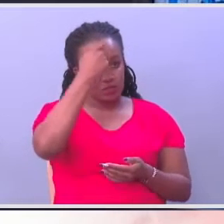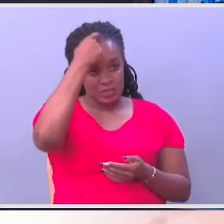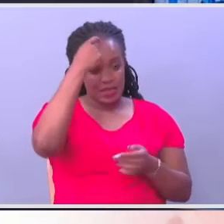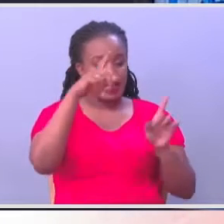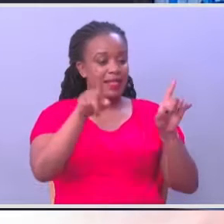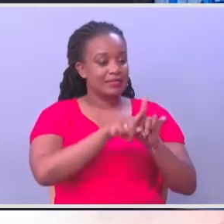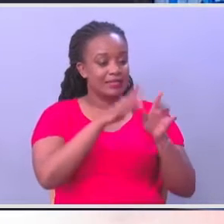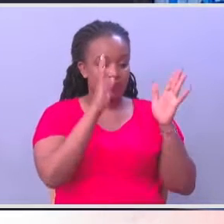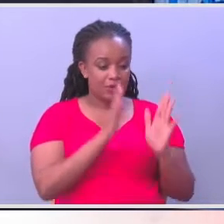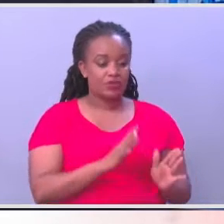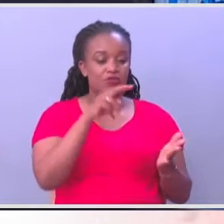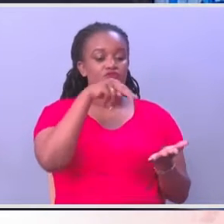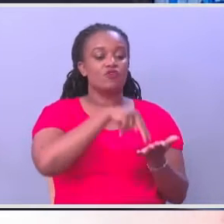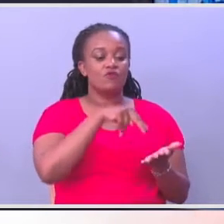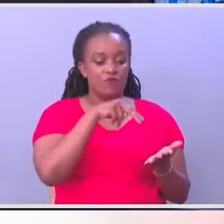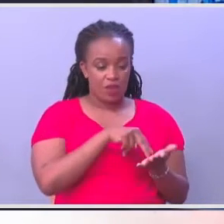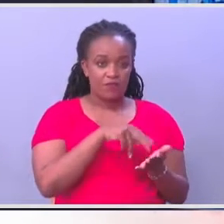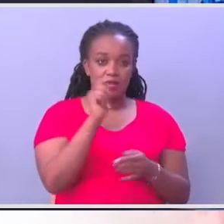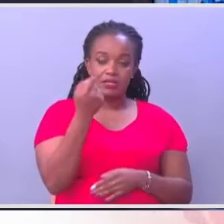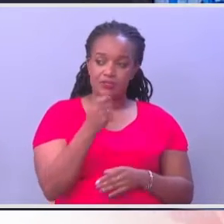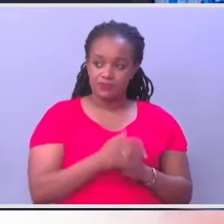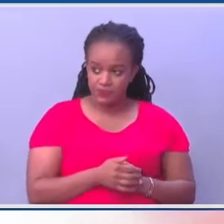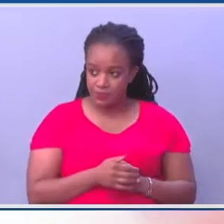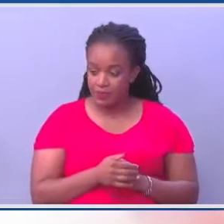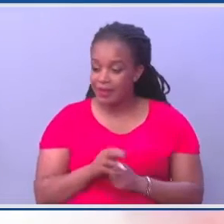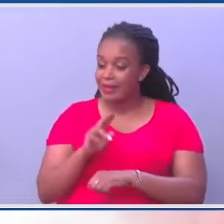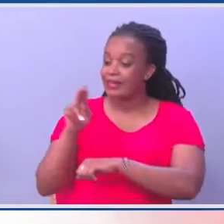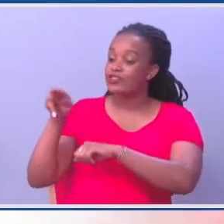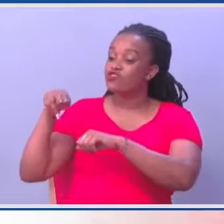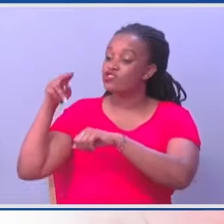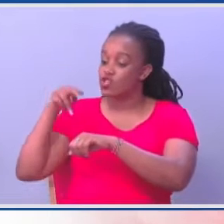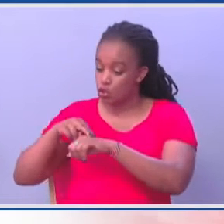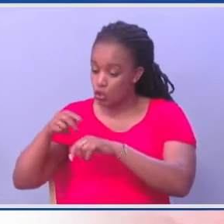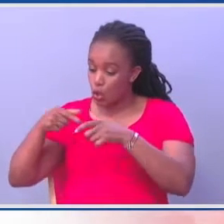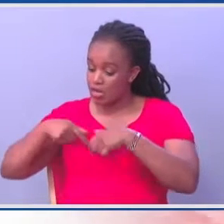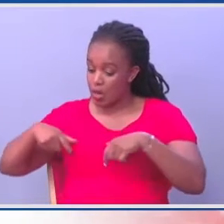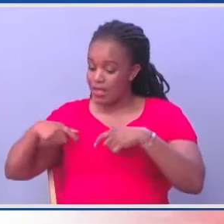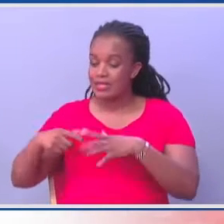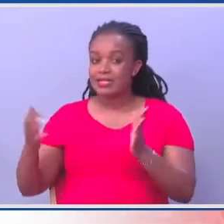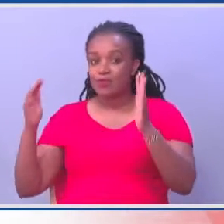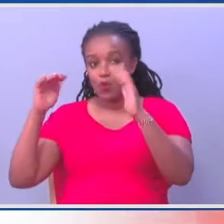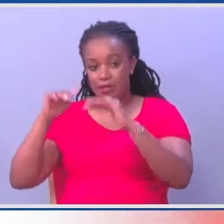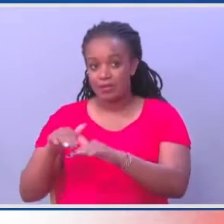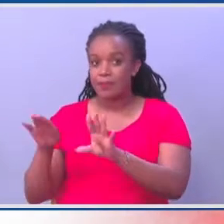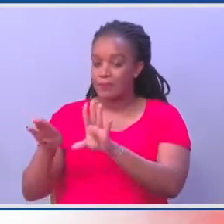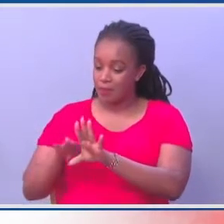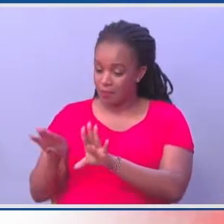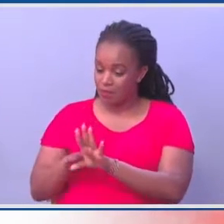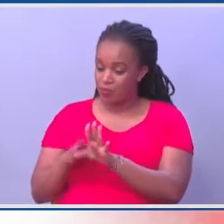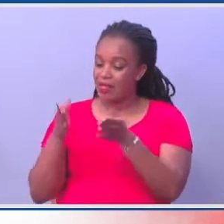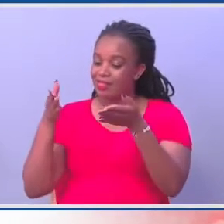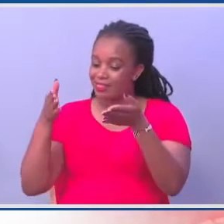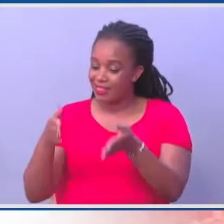presidential candidate in the 2022 election. National Delegates Congress members were in their